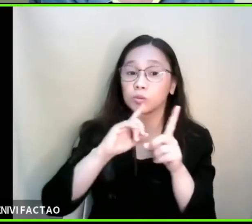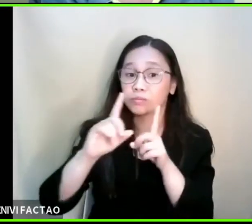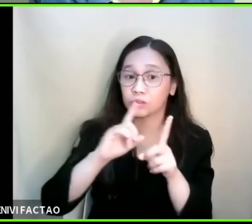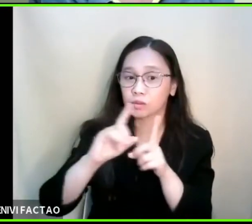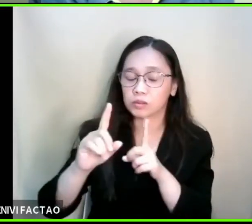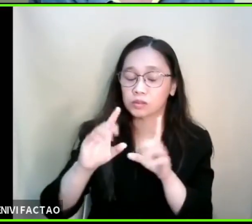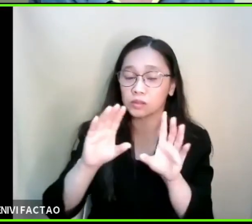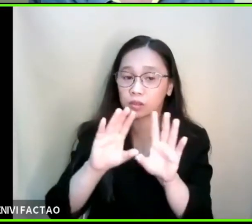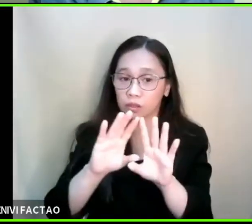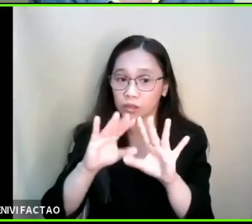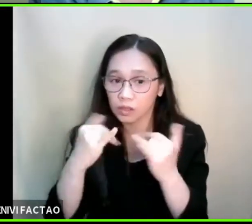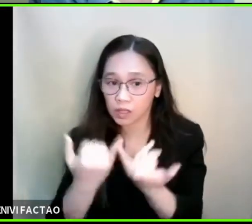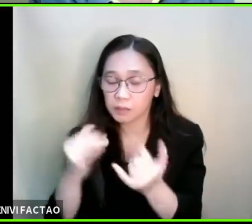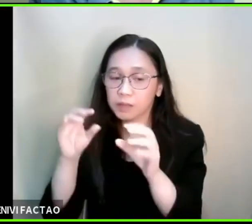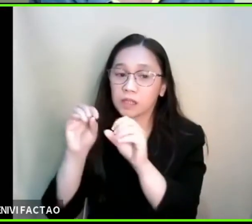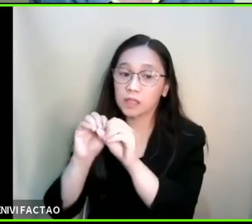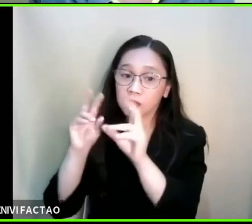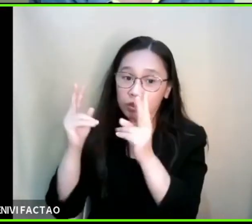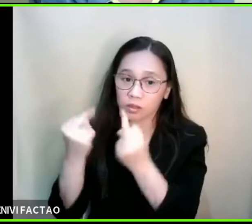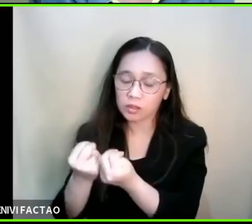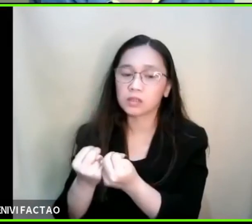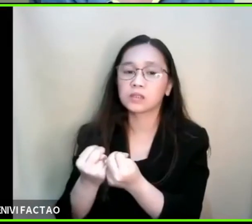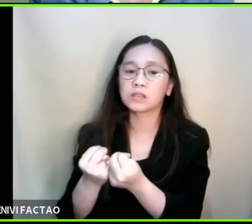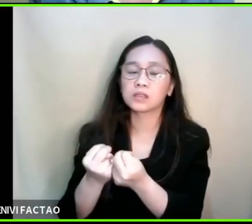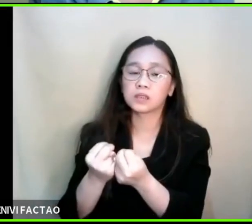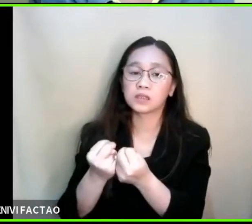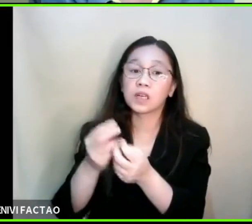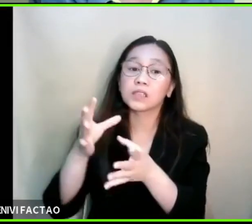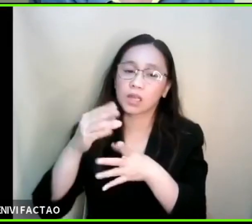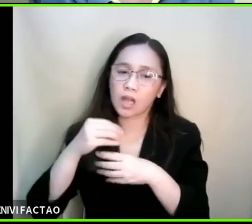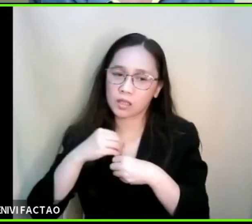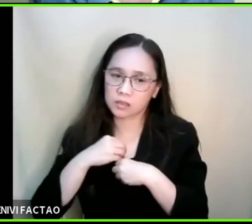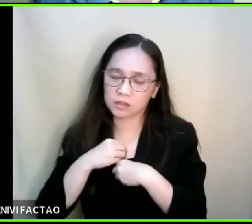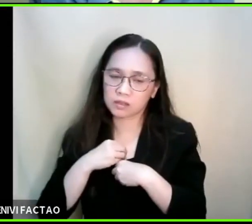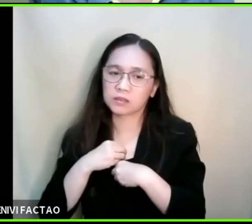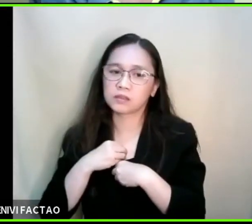certain companies or organizations to take in their child initially for